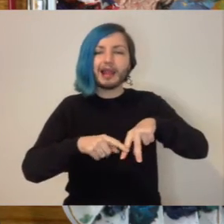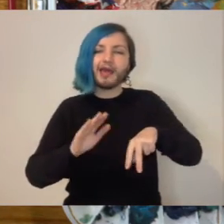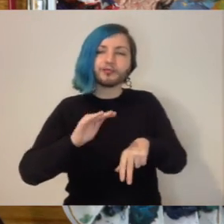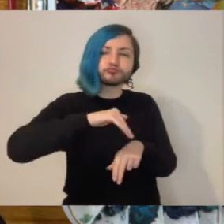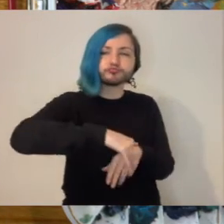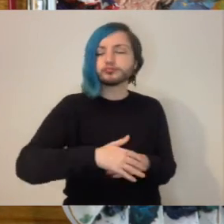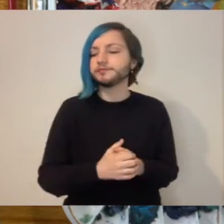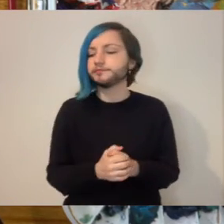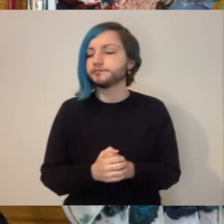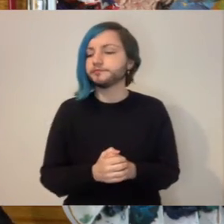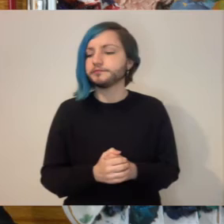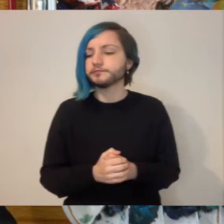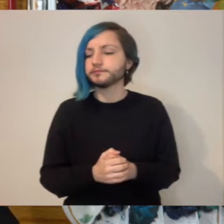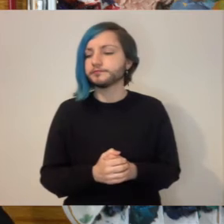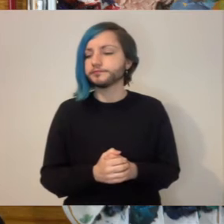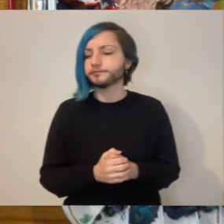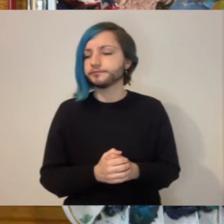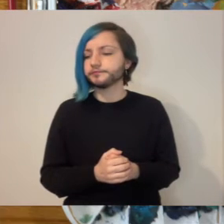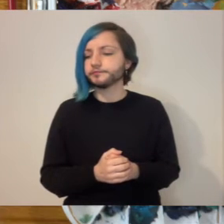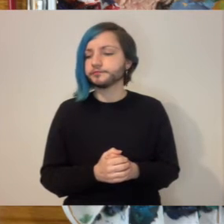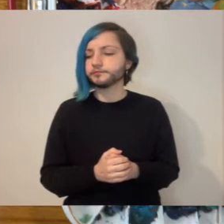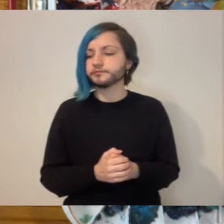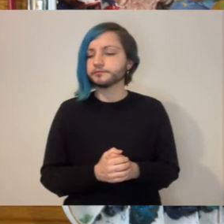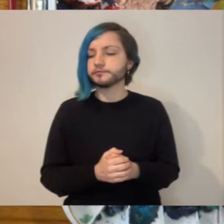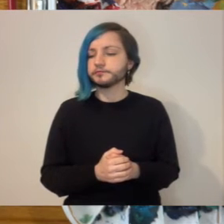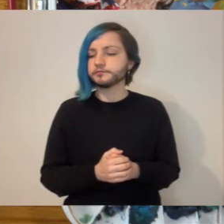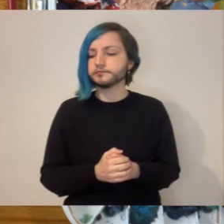this leg in here first. Let's get this coming down.